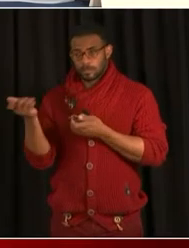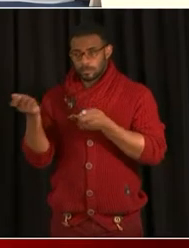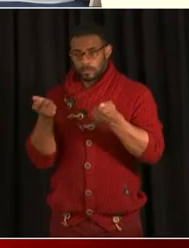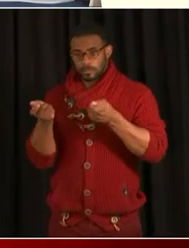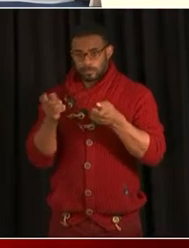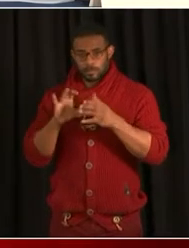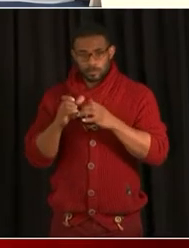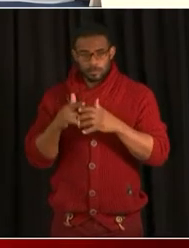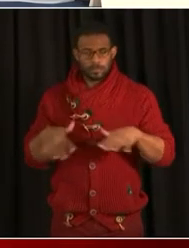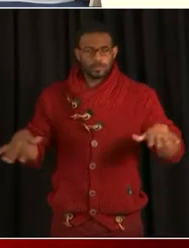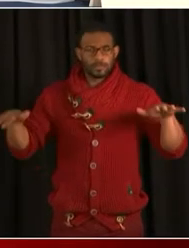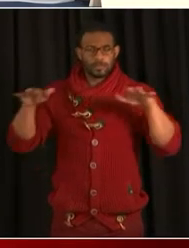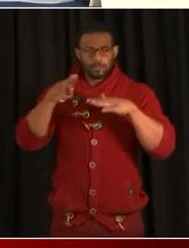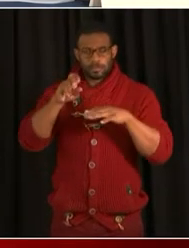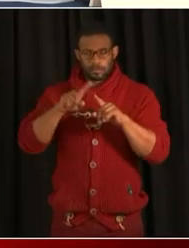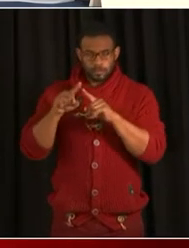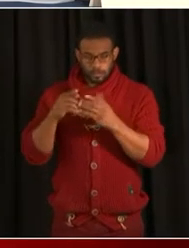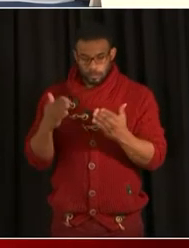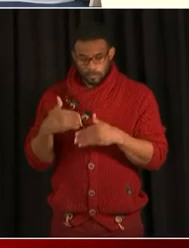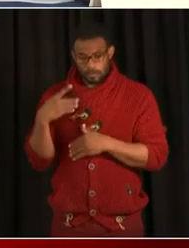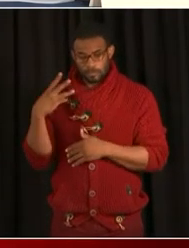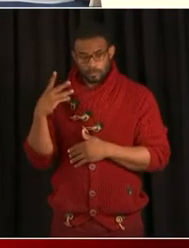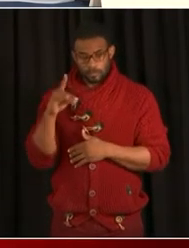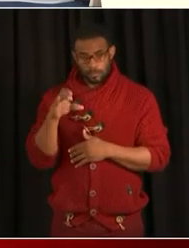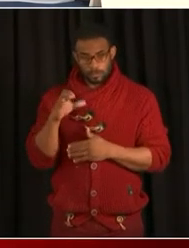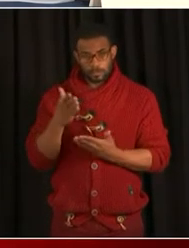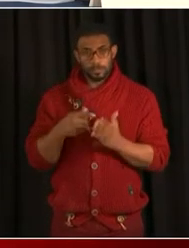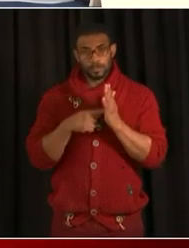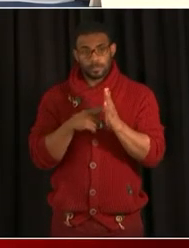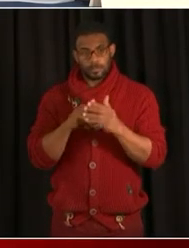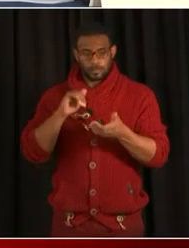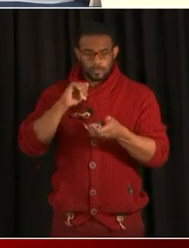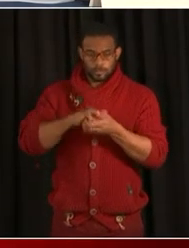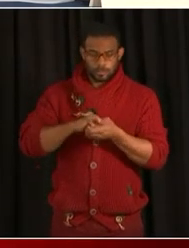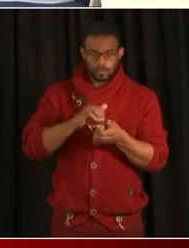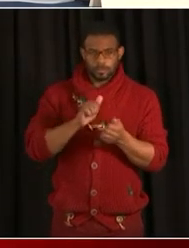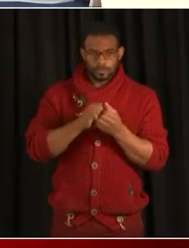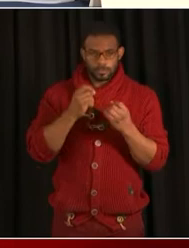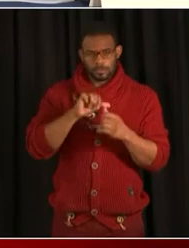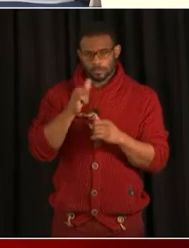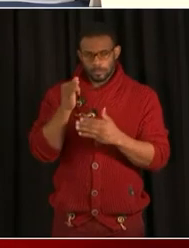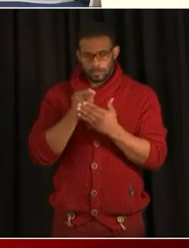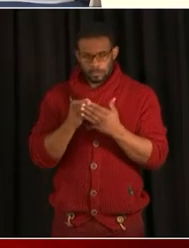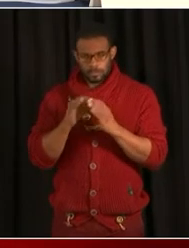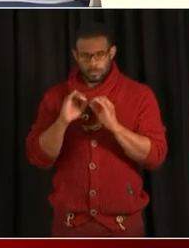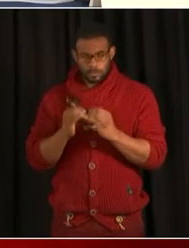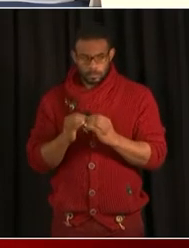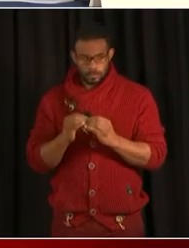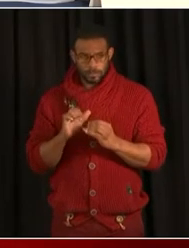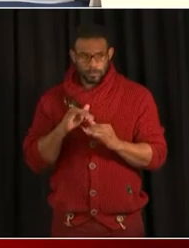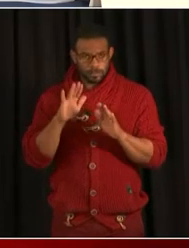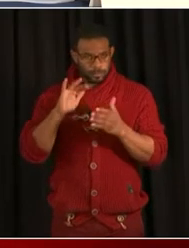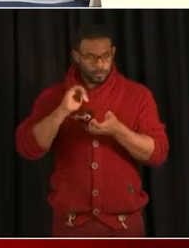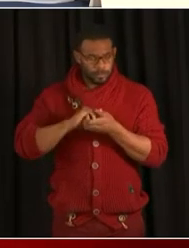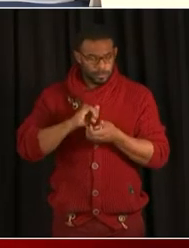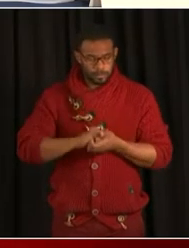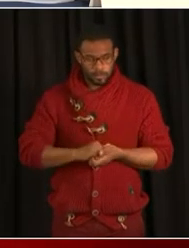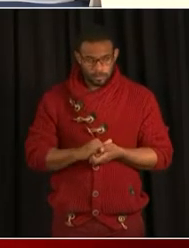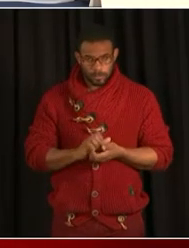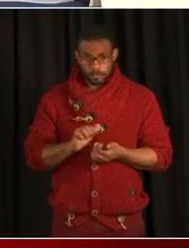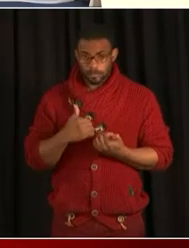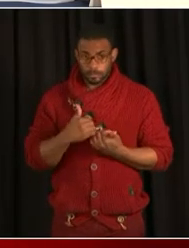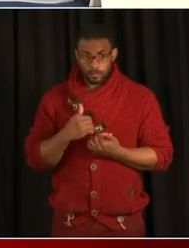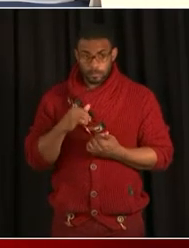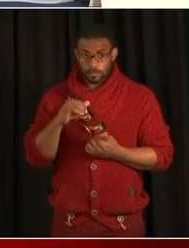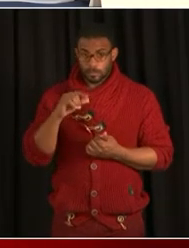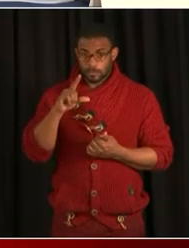groups from throughout the United States as well as here in DC and present them in collaboration with a lot of other arts organizations. We have great partnerships.